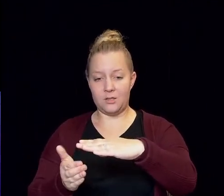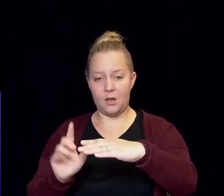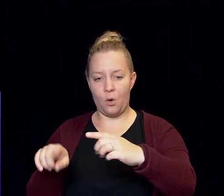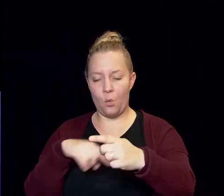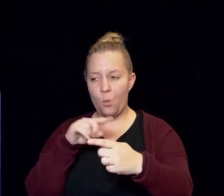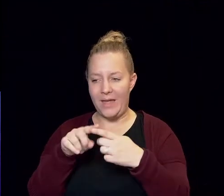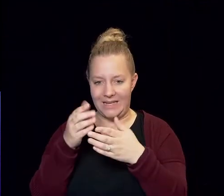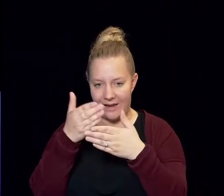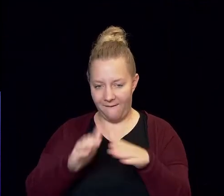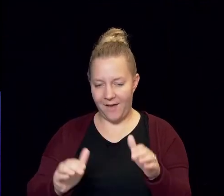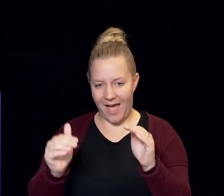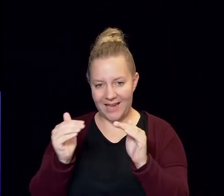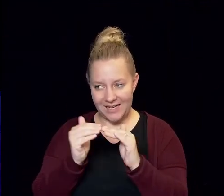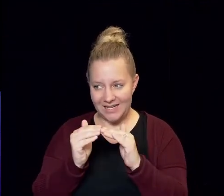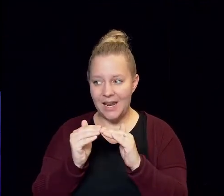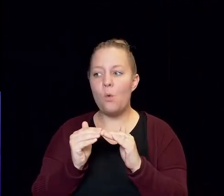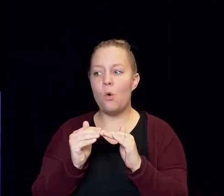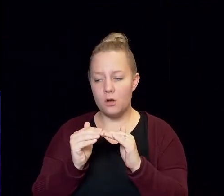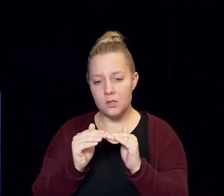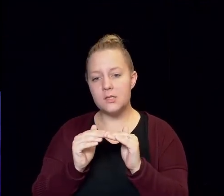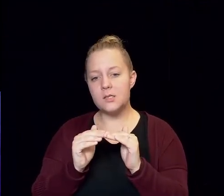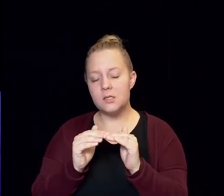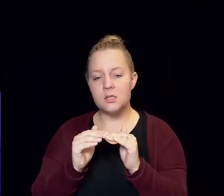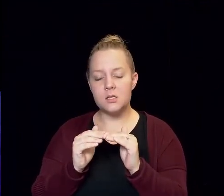out, I end up with